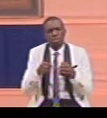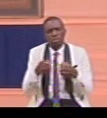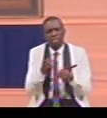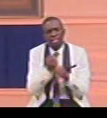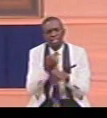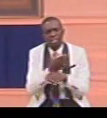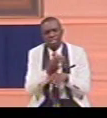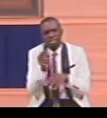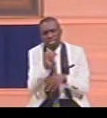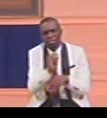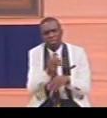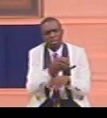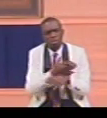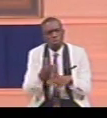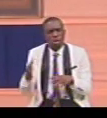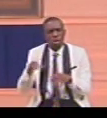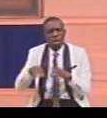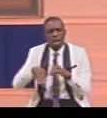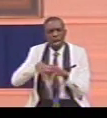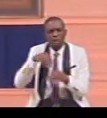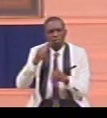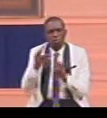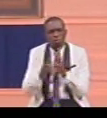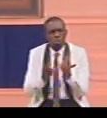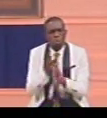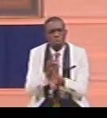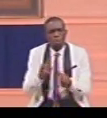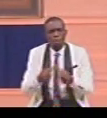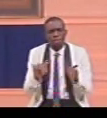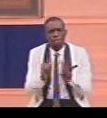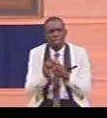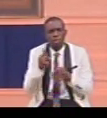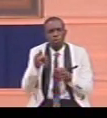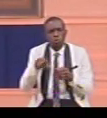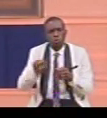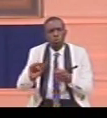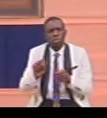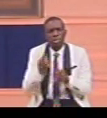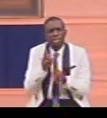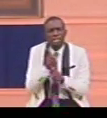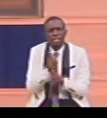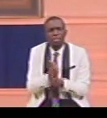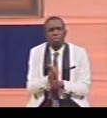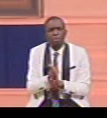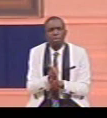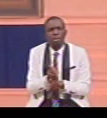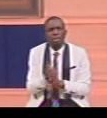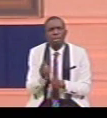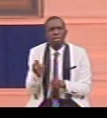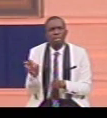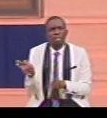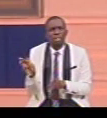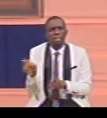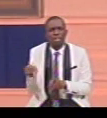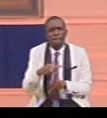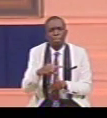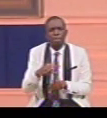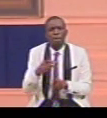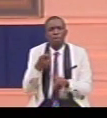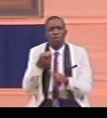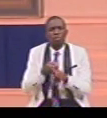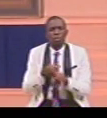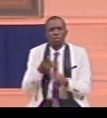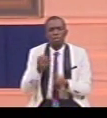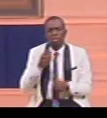but that thou shouldest keep them from the evil there's even in the world because it's